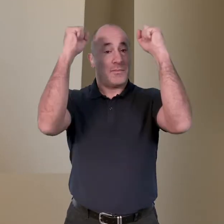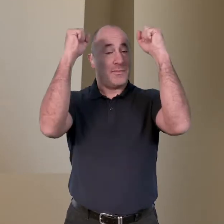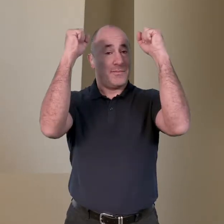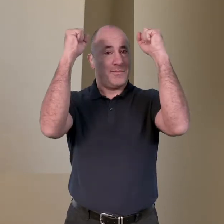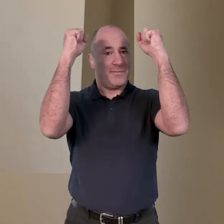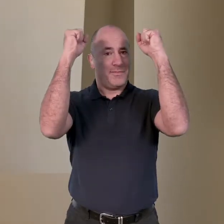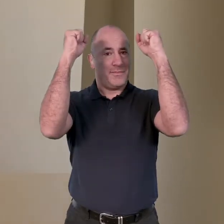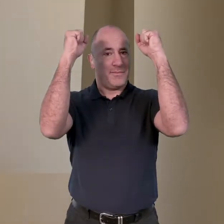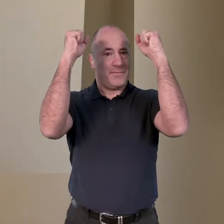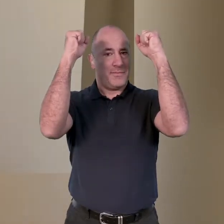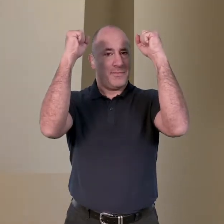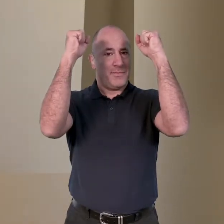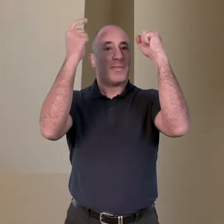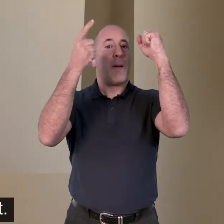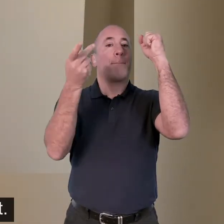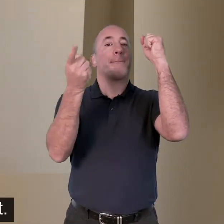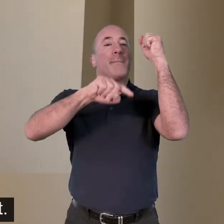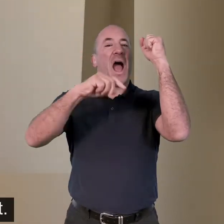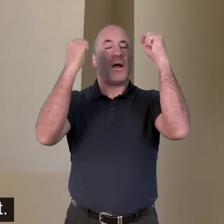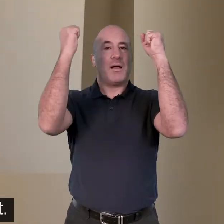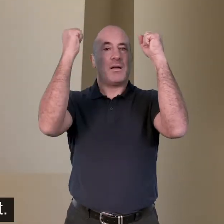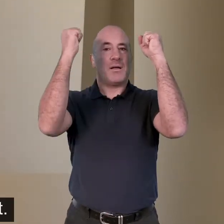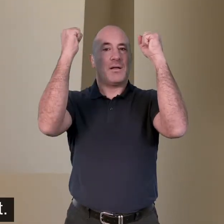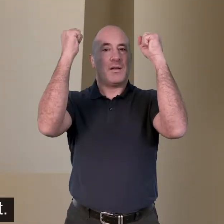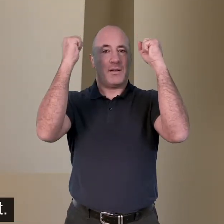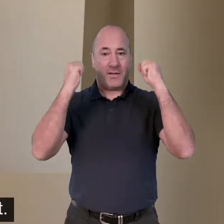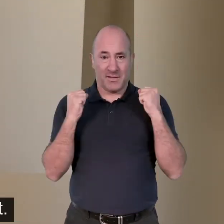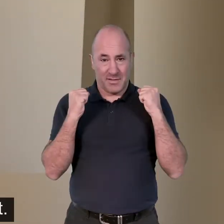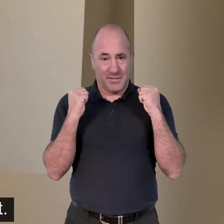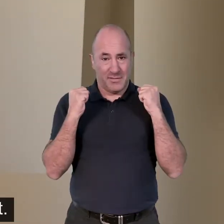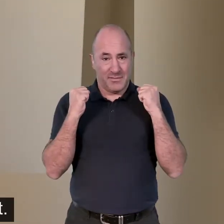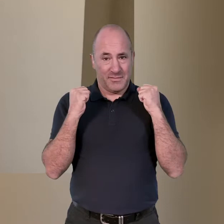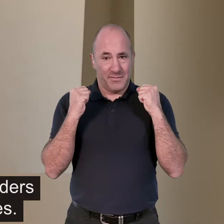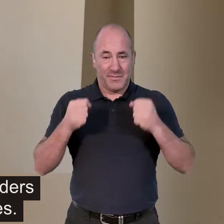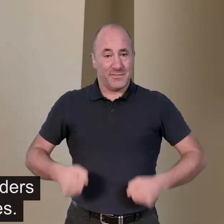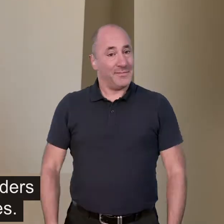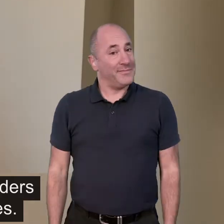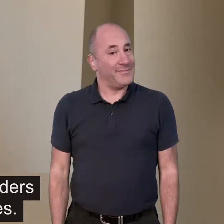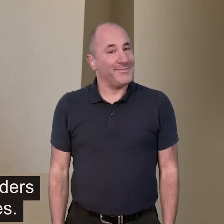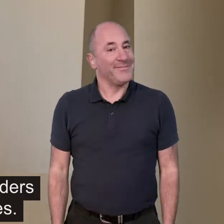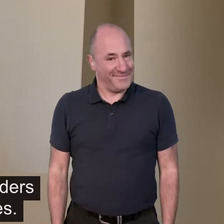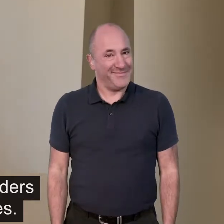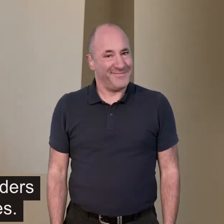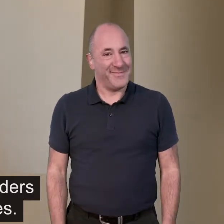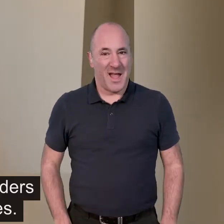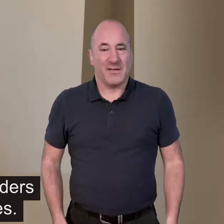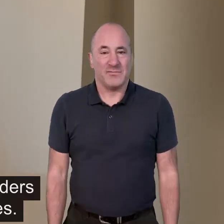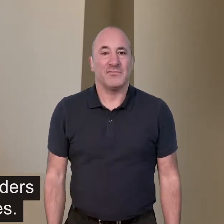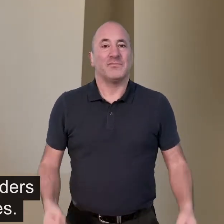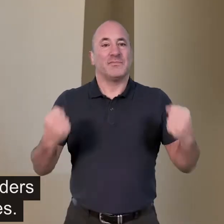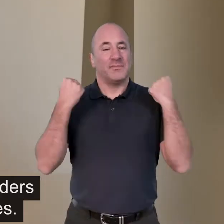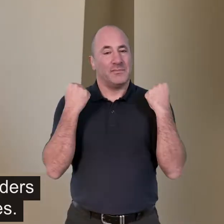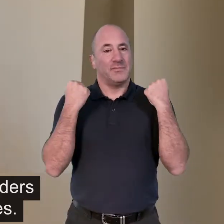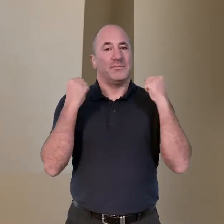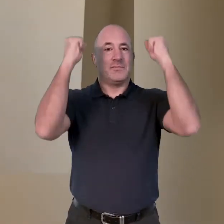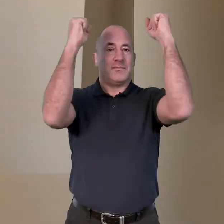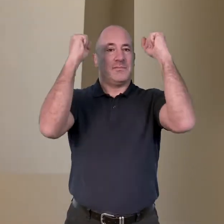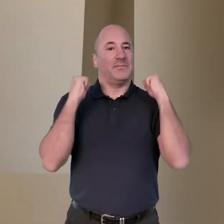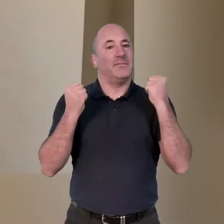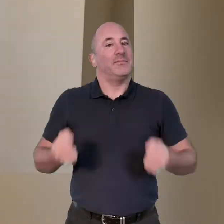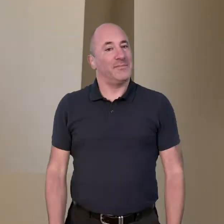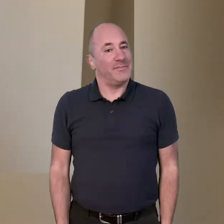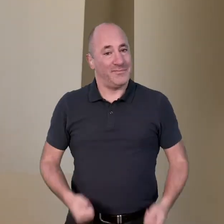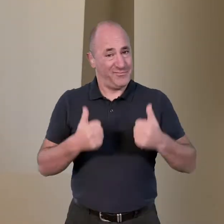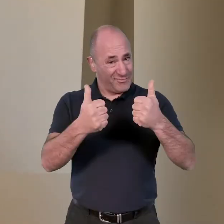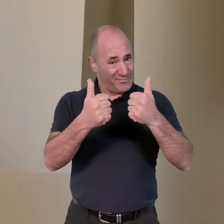shoulders, then you're going to punch up in the air. Then you're just going to reverse that movement, so hands back down to your shoulders and open out down by the side.